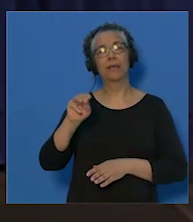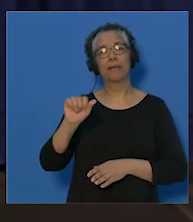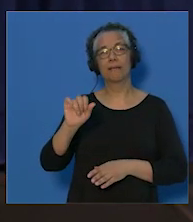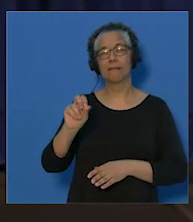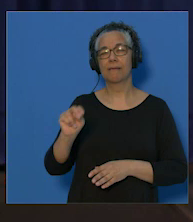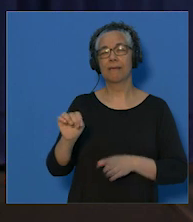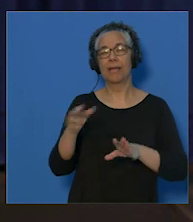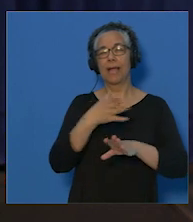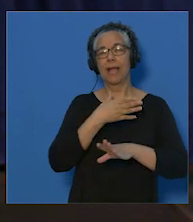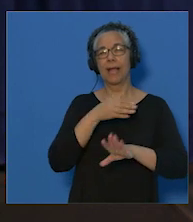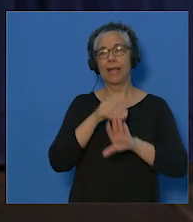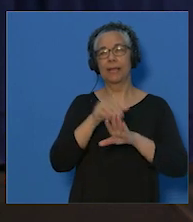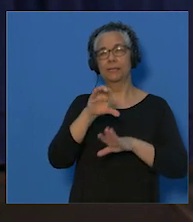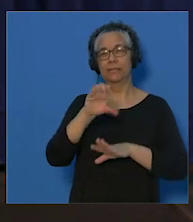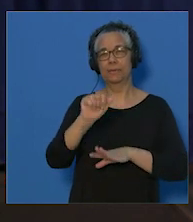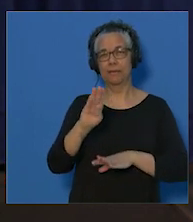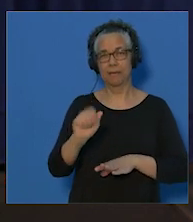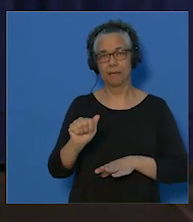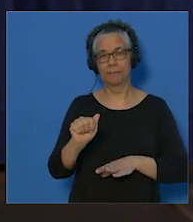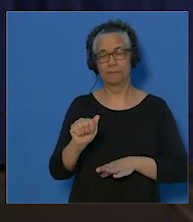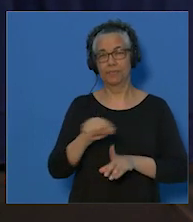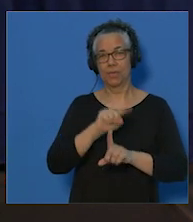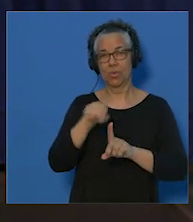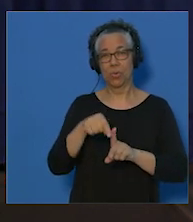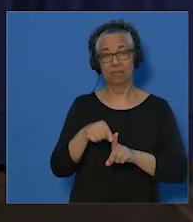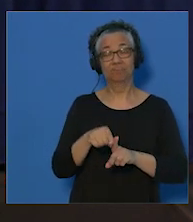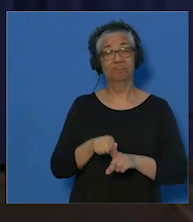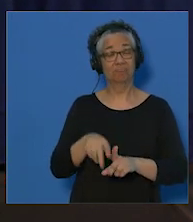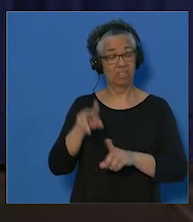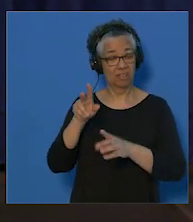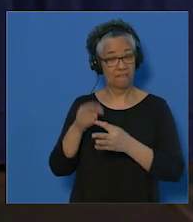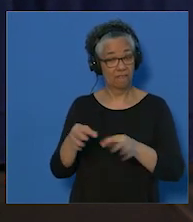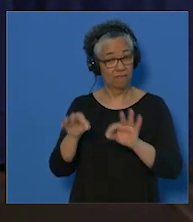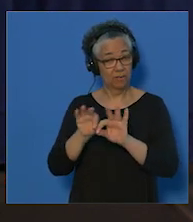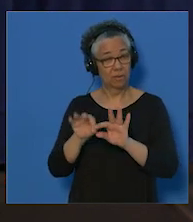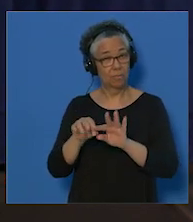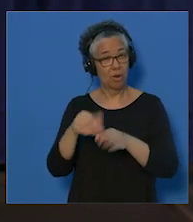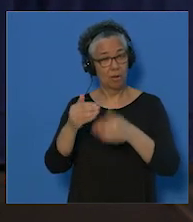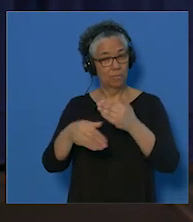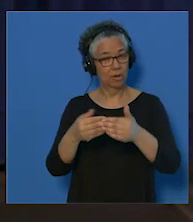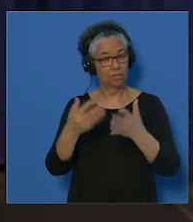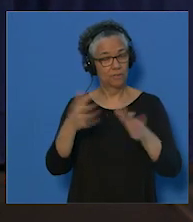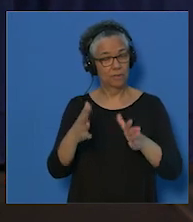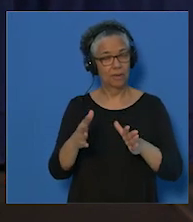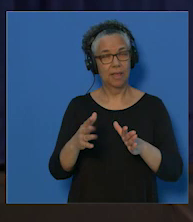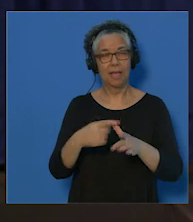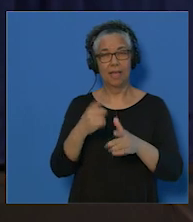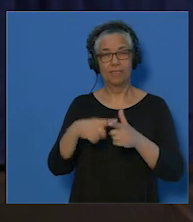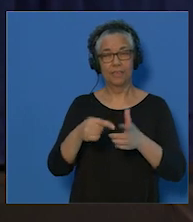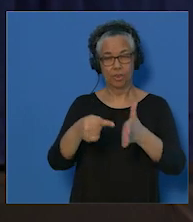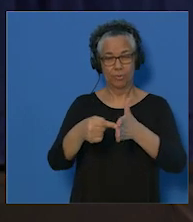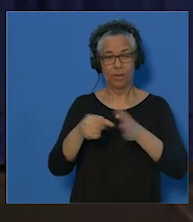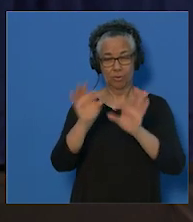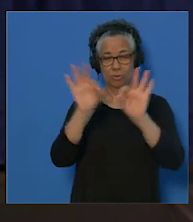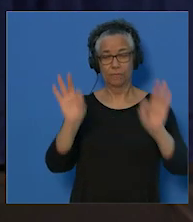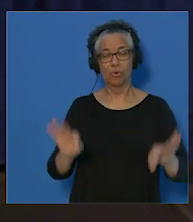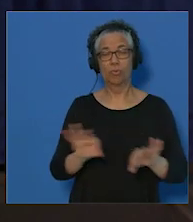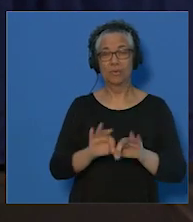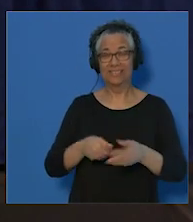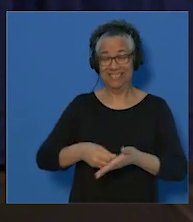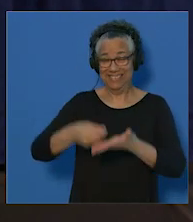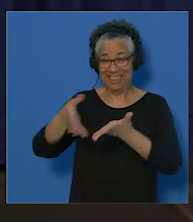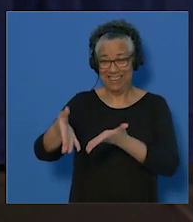transcript verification process is completed for a student, staff members at each of their respective schools will complete the transcript request form and submit